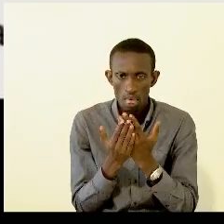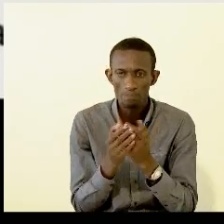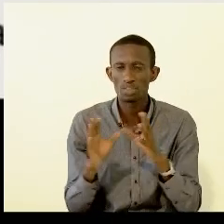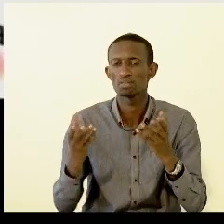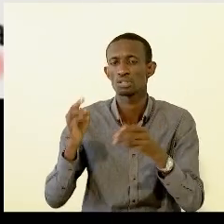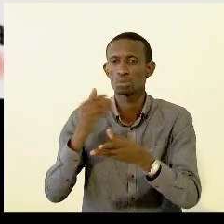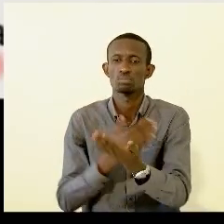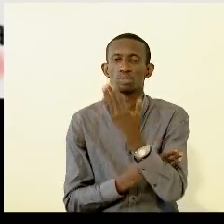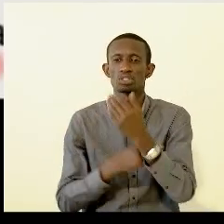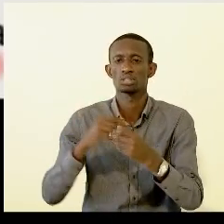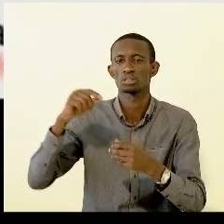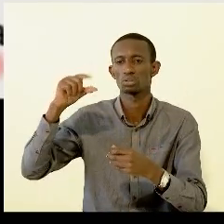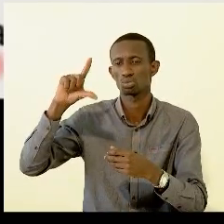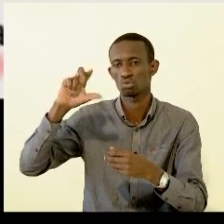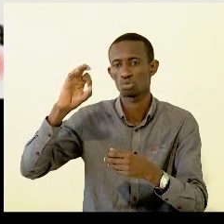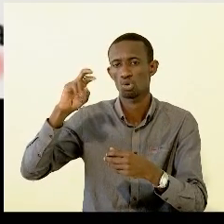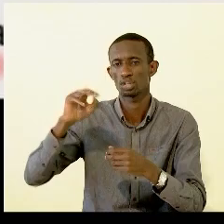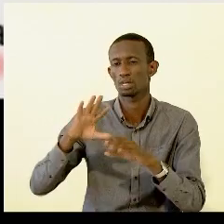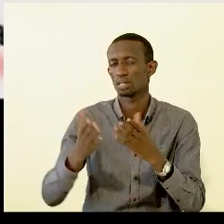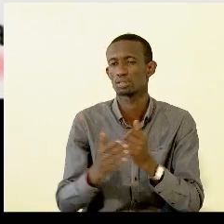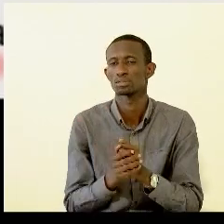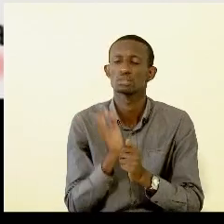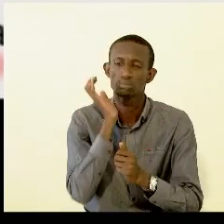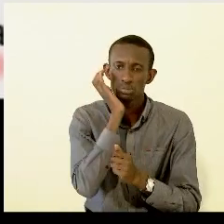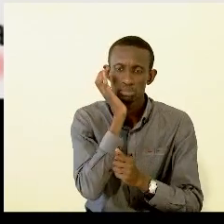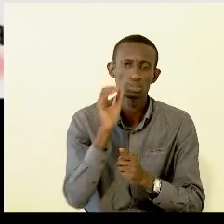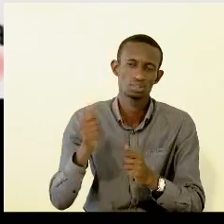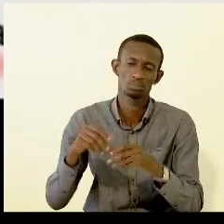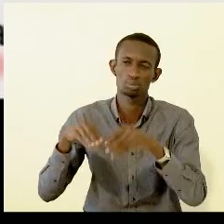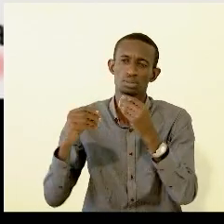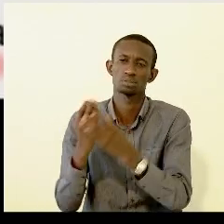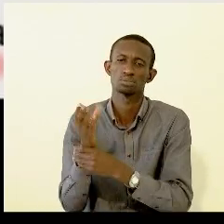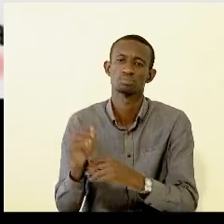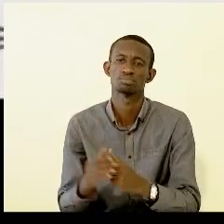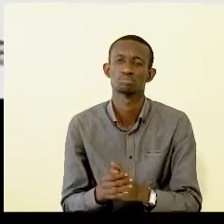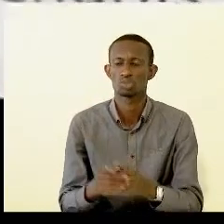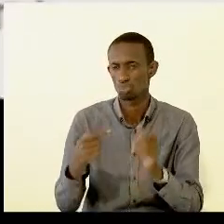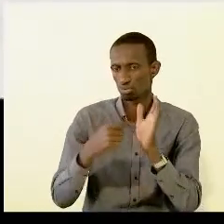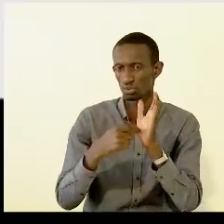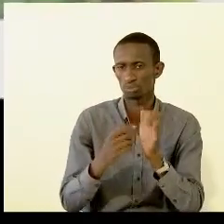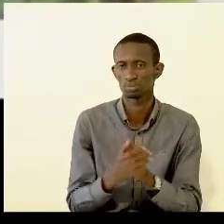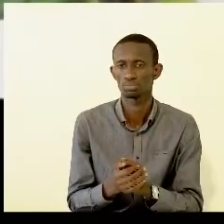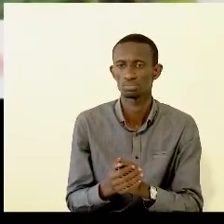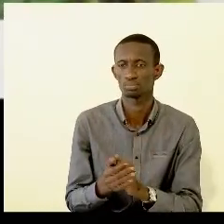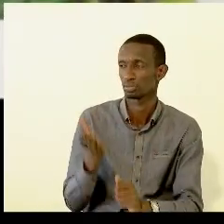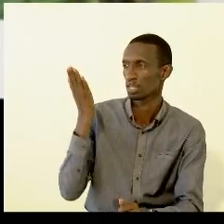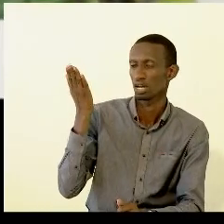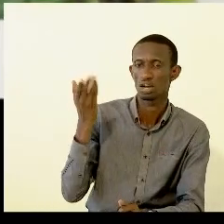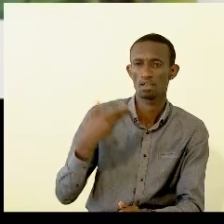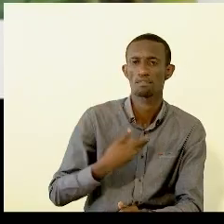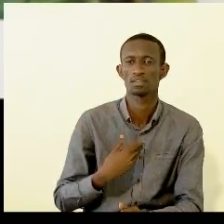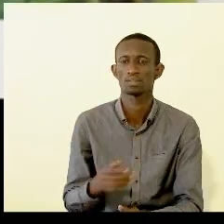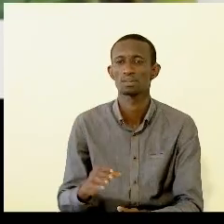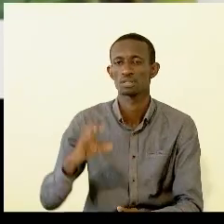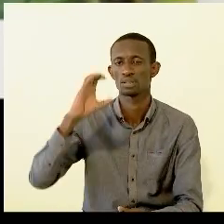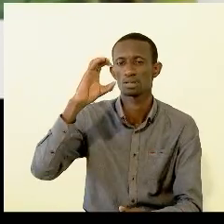glory, and bean plants as we have seen. Take an example. Here we have our